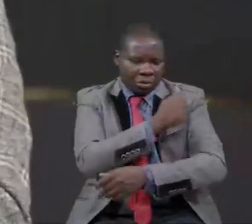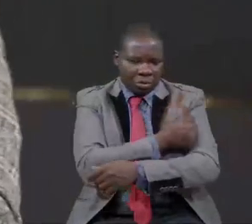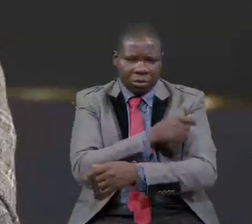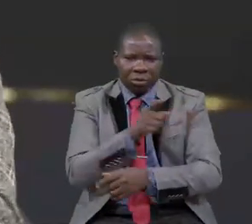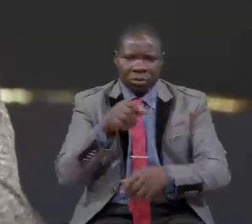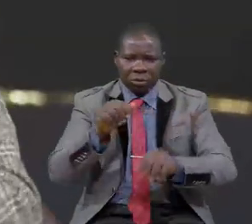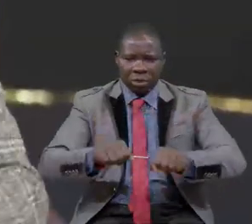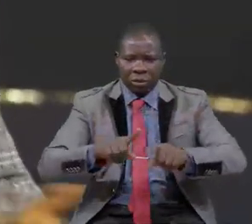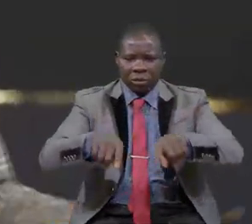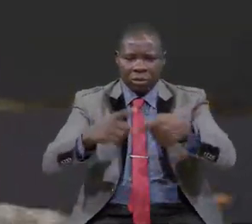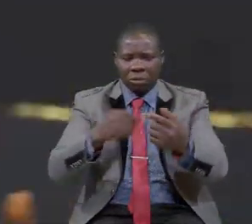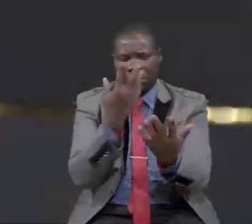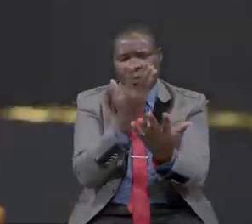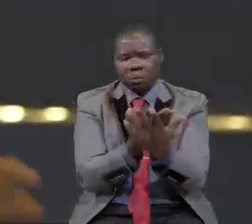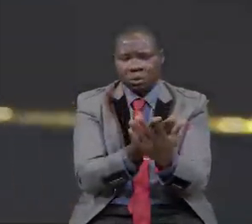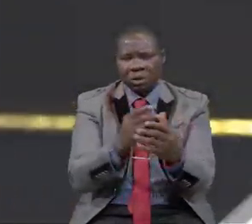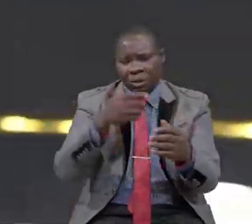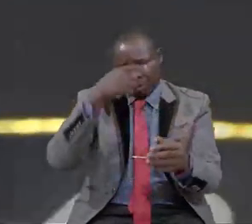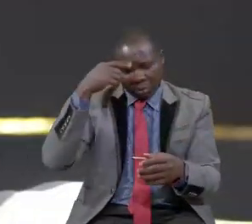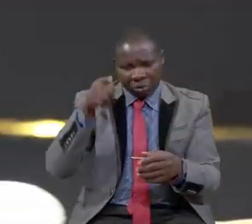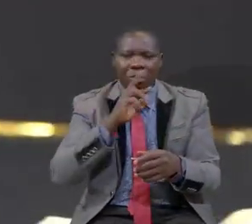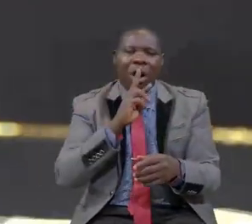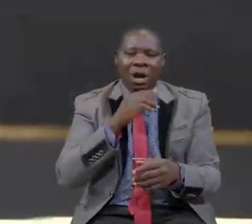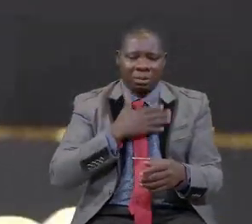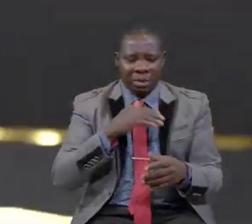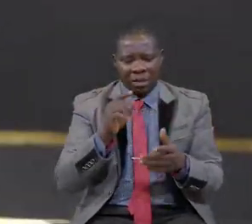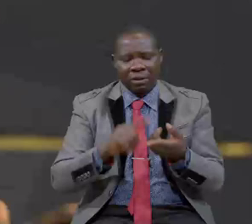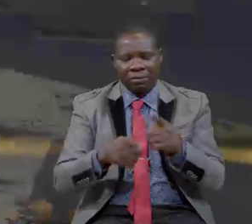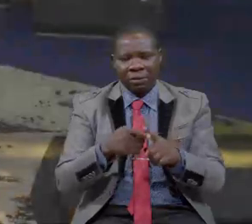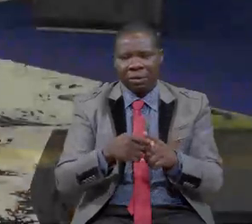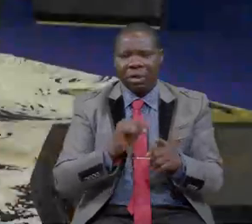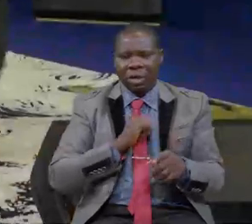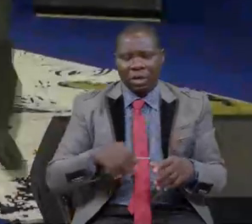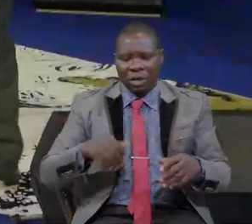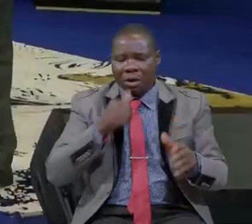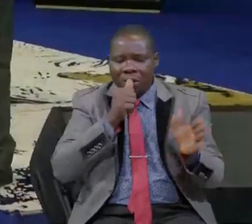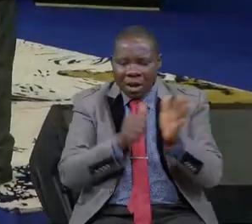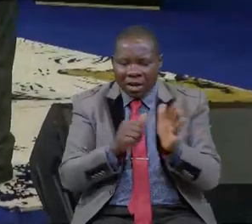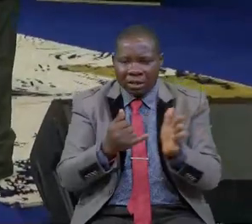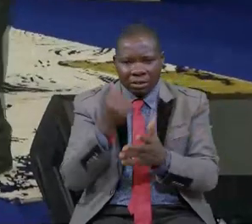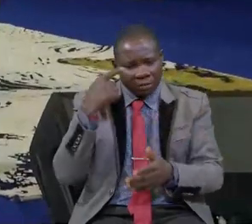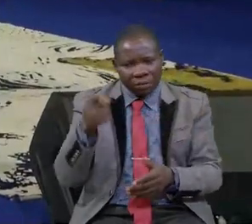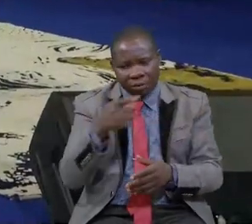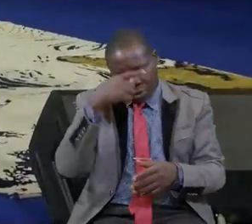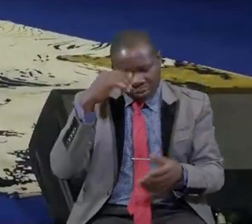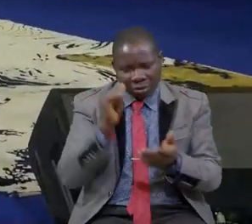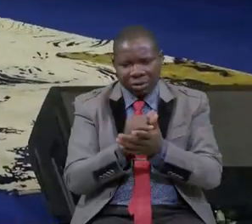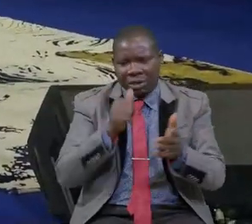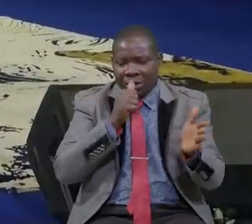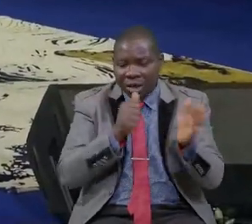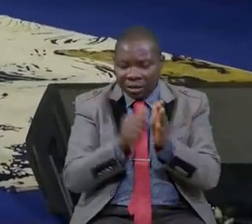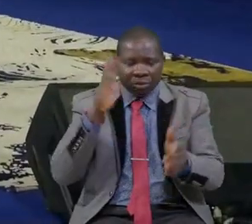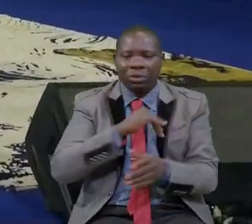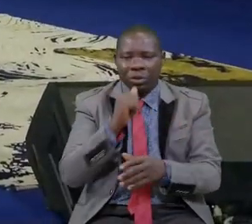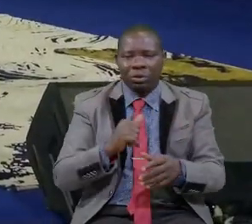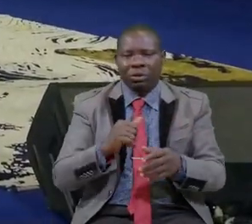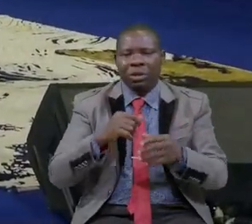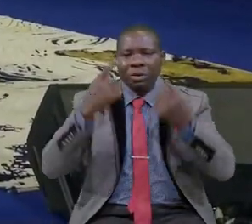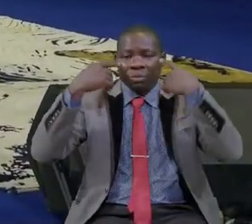you. But you know, that covering will not prosper, because on the final day, everyone will